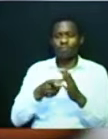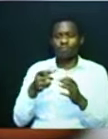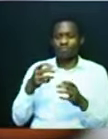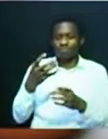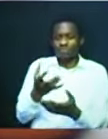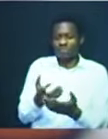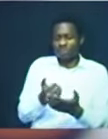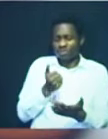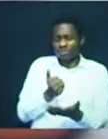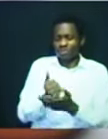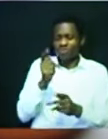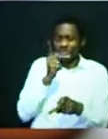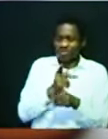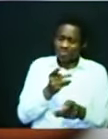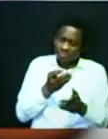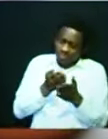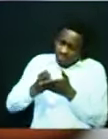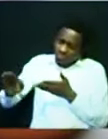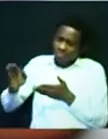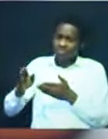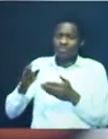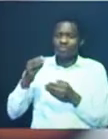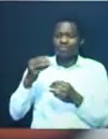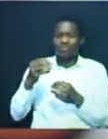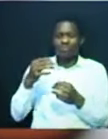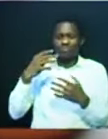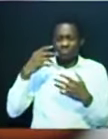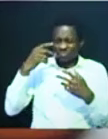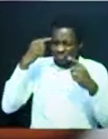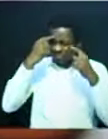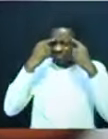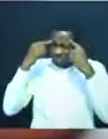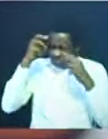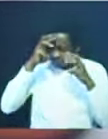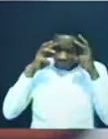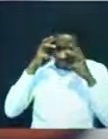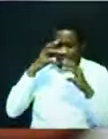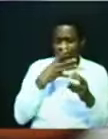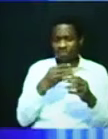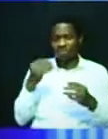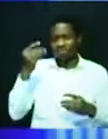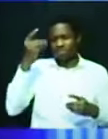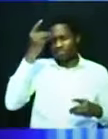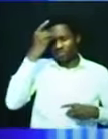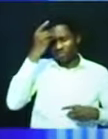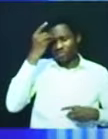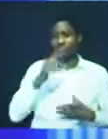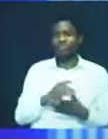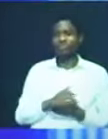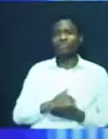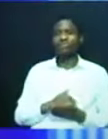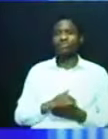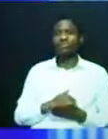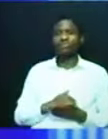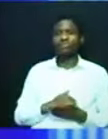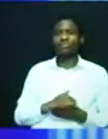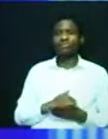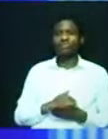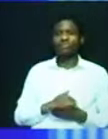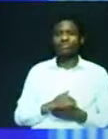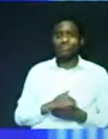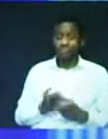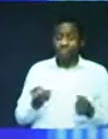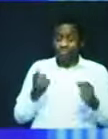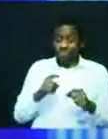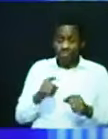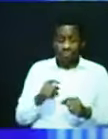stress and sicknesses that comes by strain and stress. When we apply ourselves to